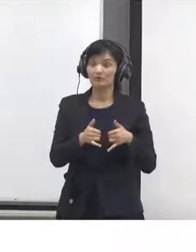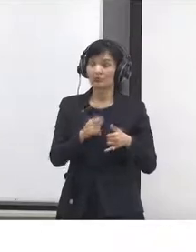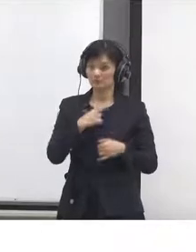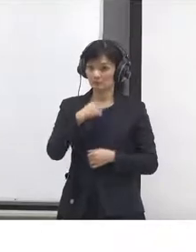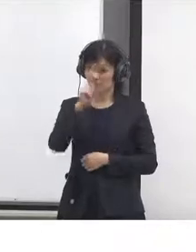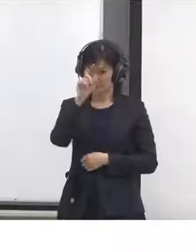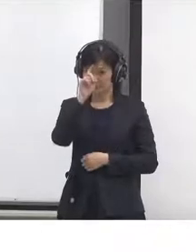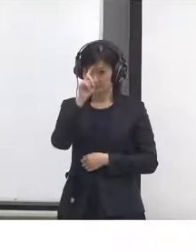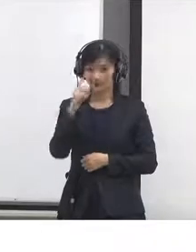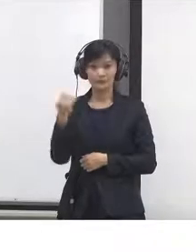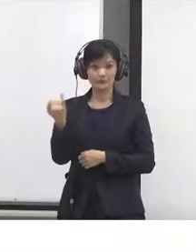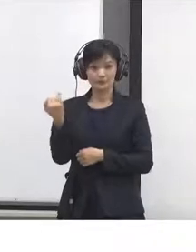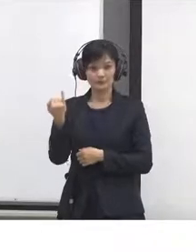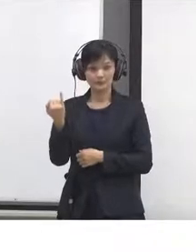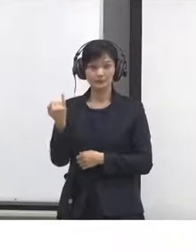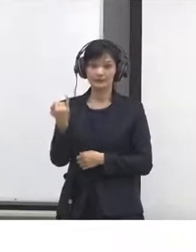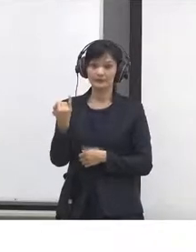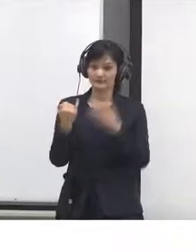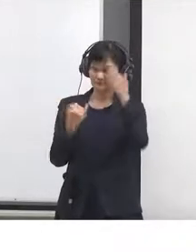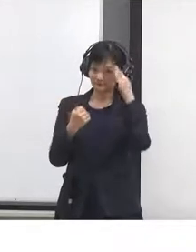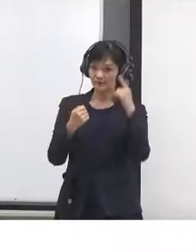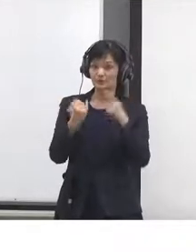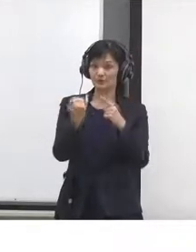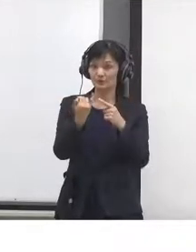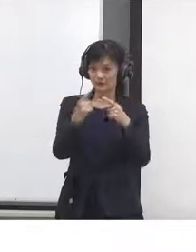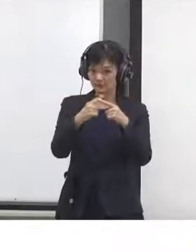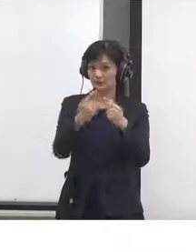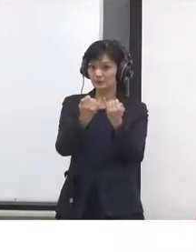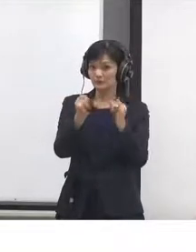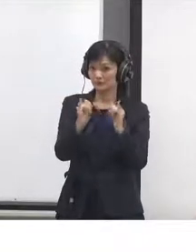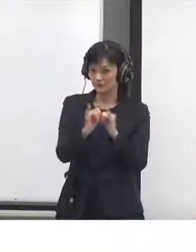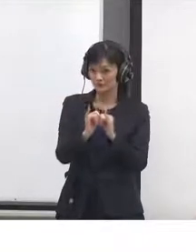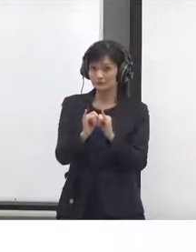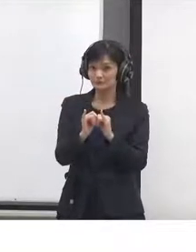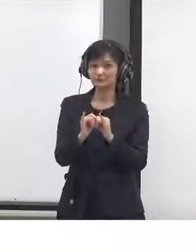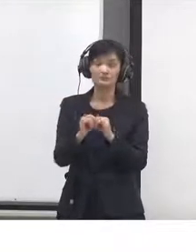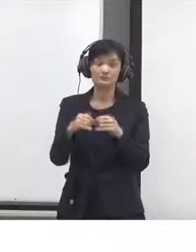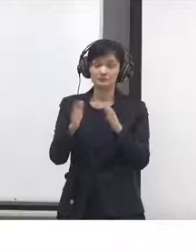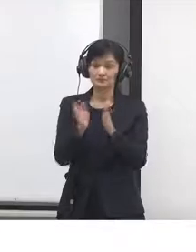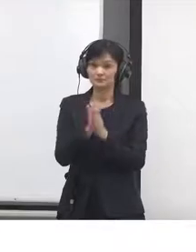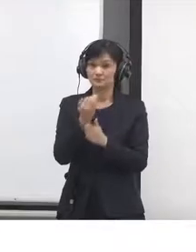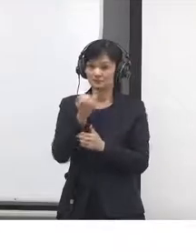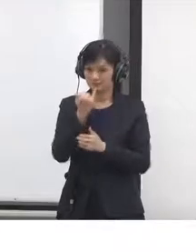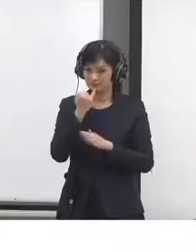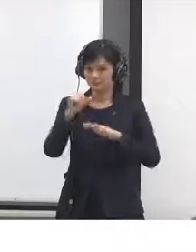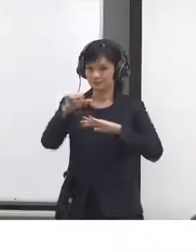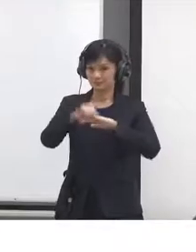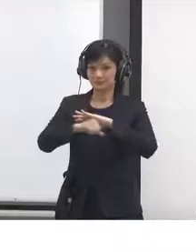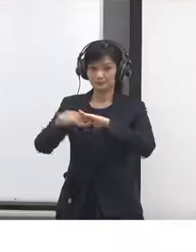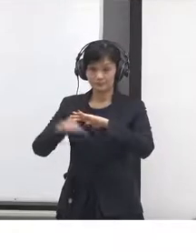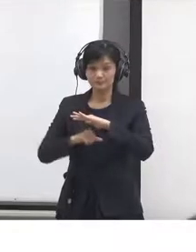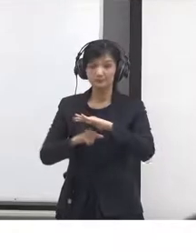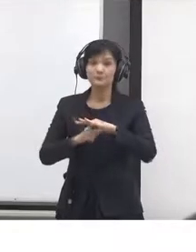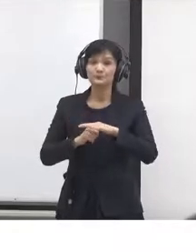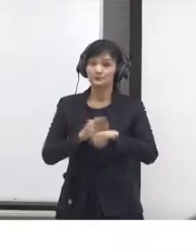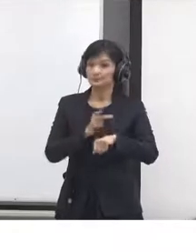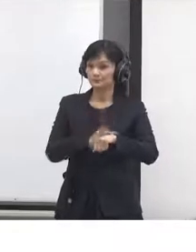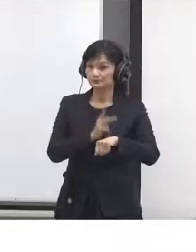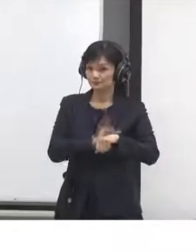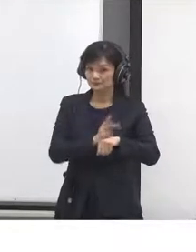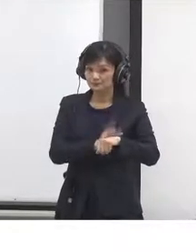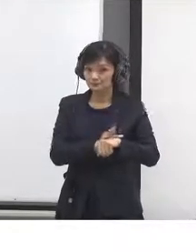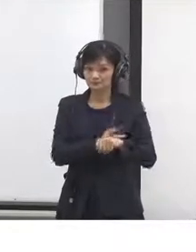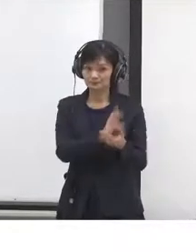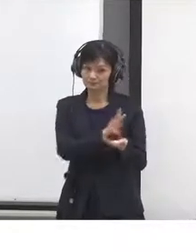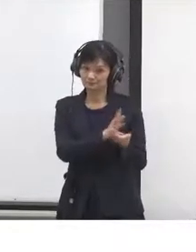communities, particularly racialized communities of women involved in the tech scene. And so that project got its start in Civic Tech Toronto